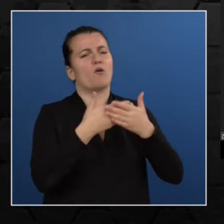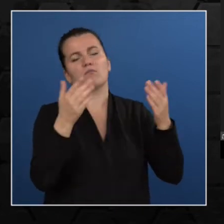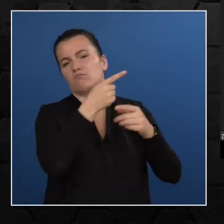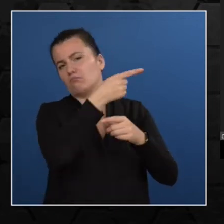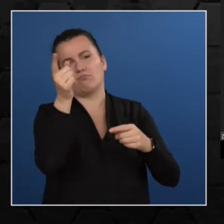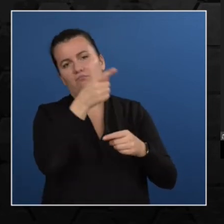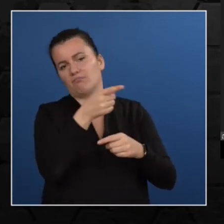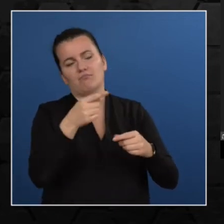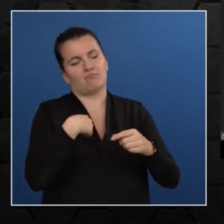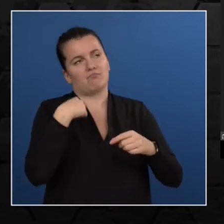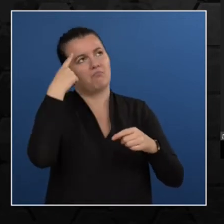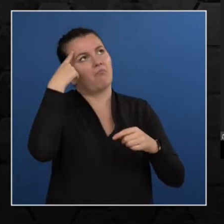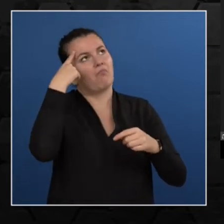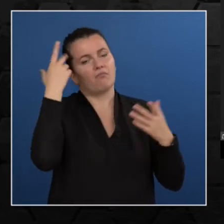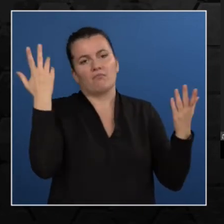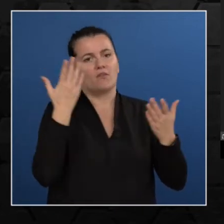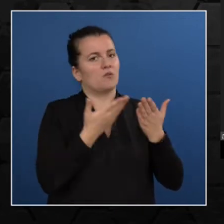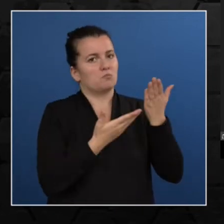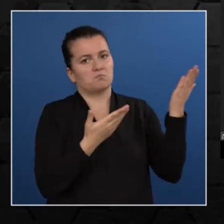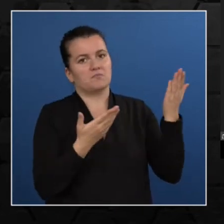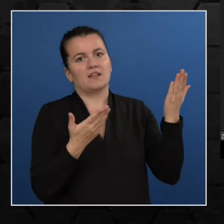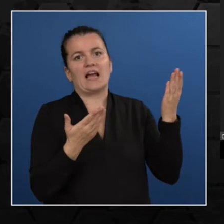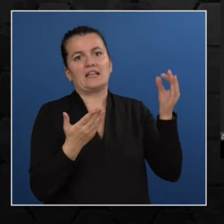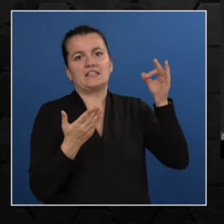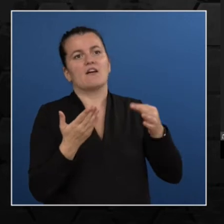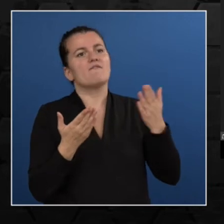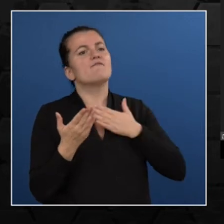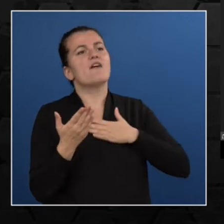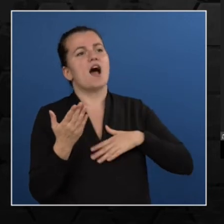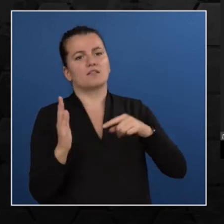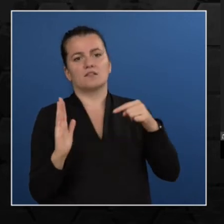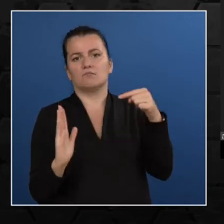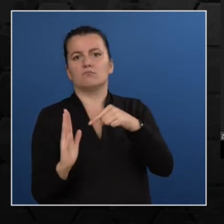of. So right now we're going to do